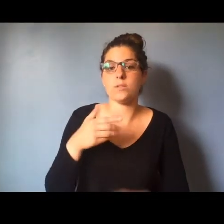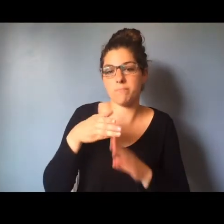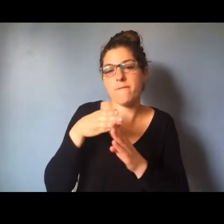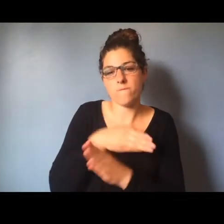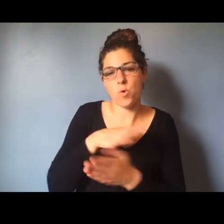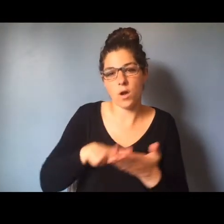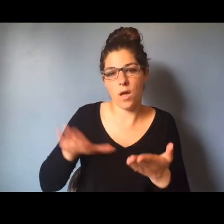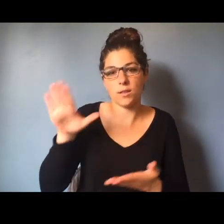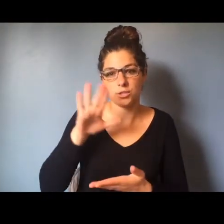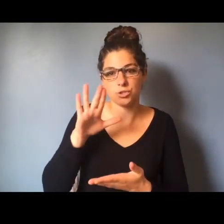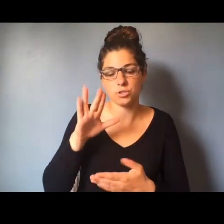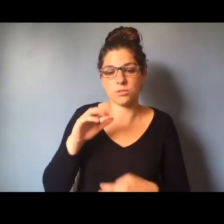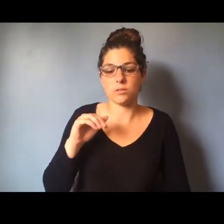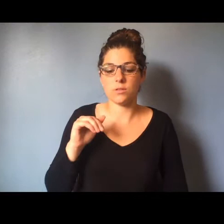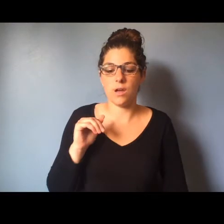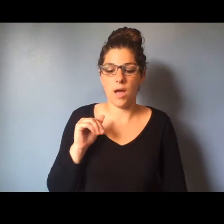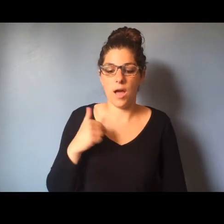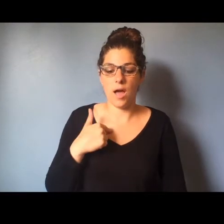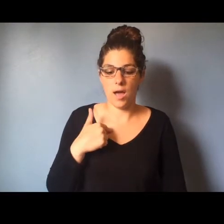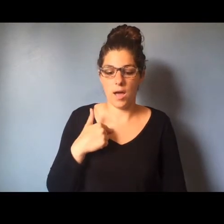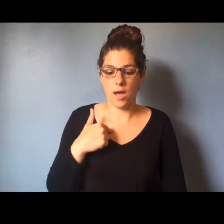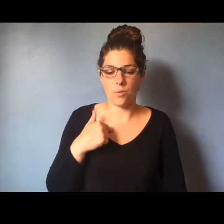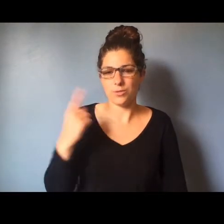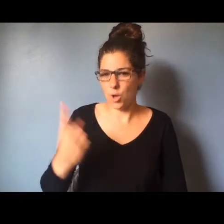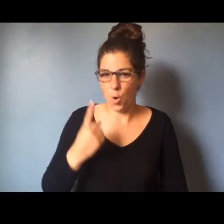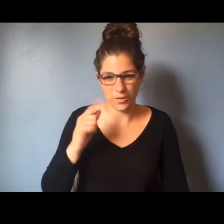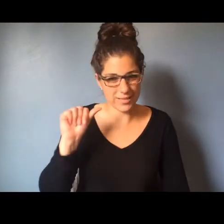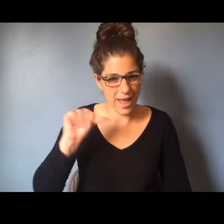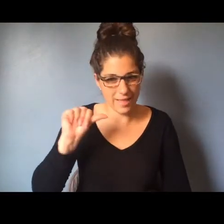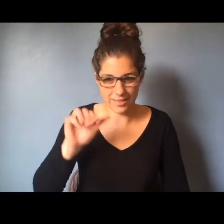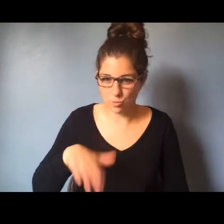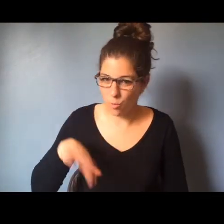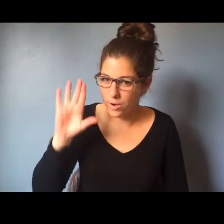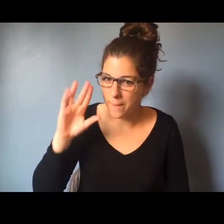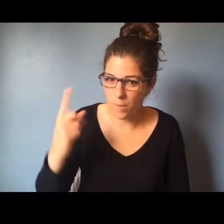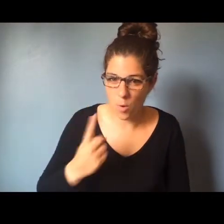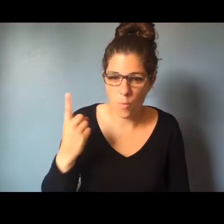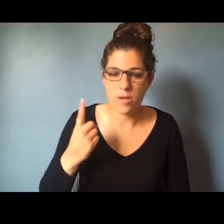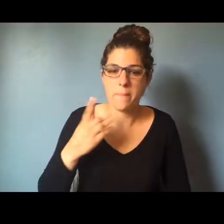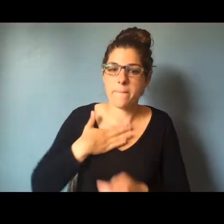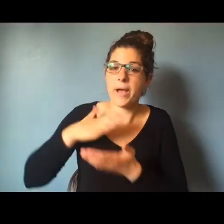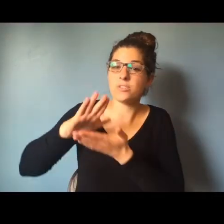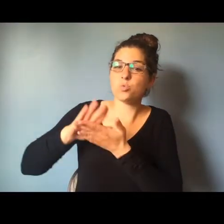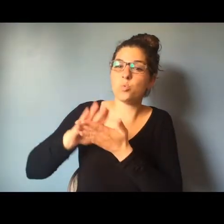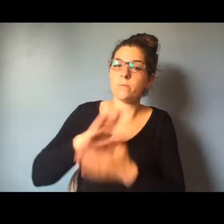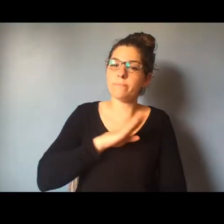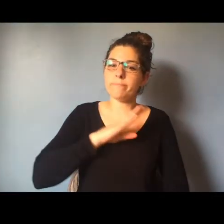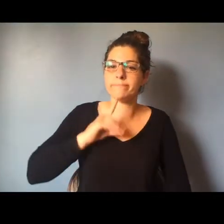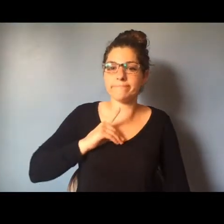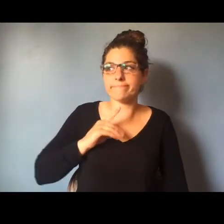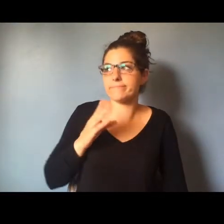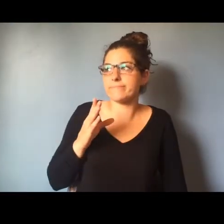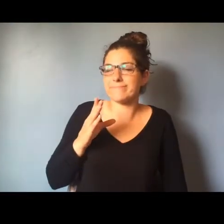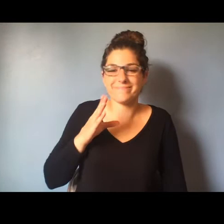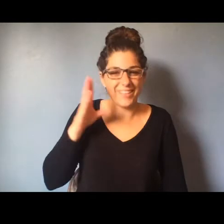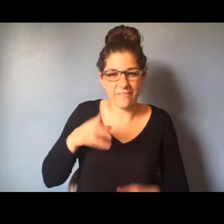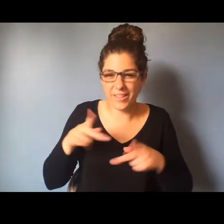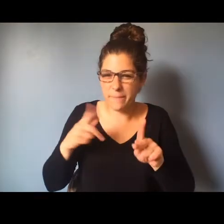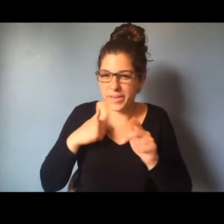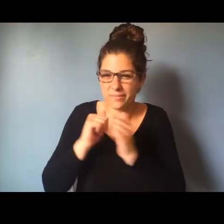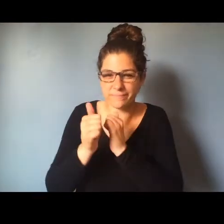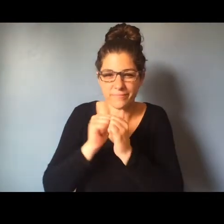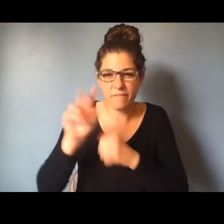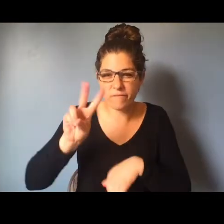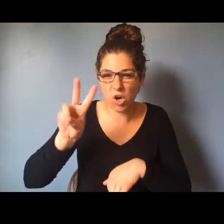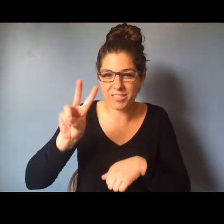before college. I was always an athlete growing up, but my school board never let me compete for varsity